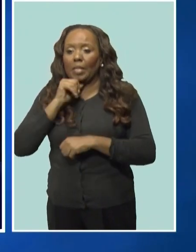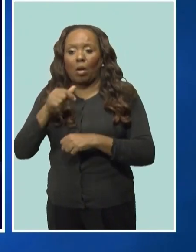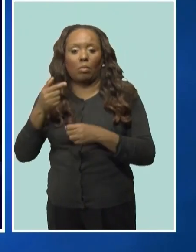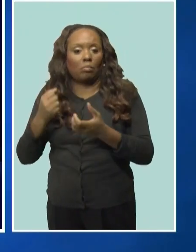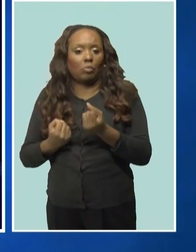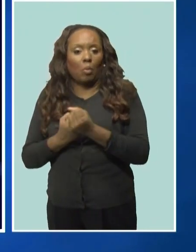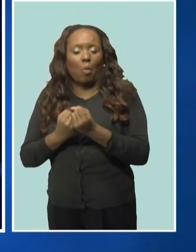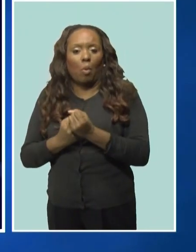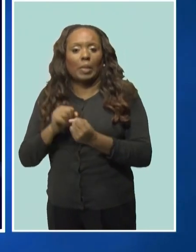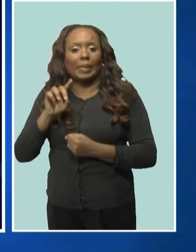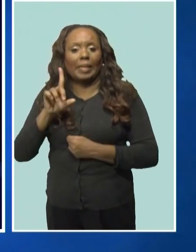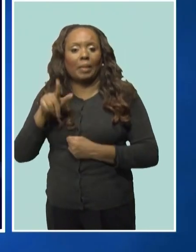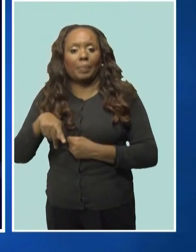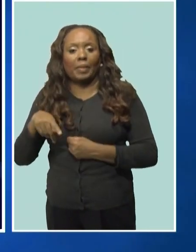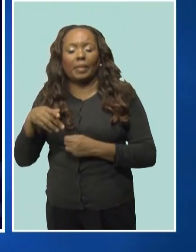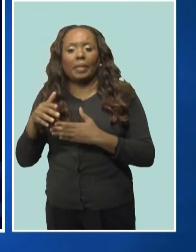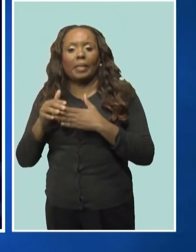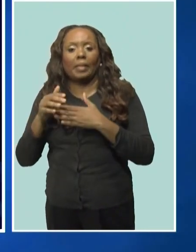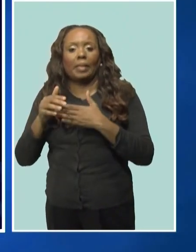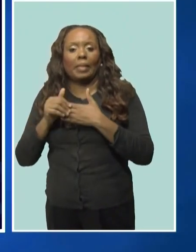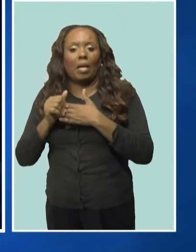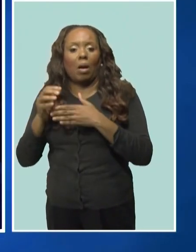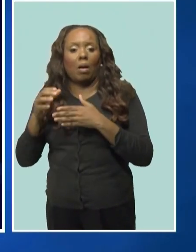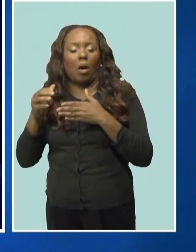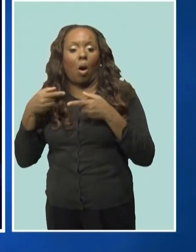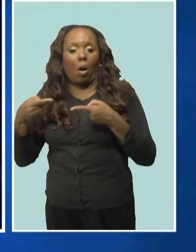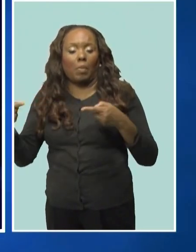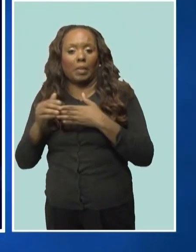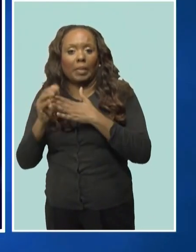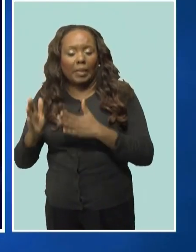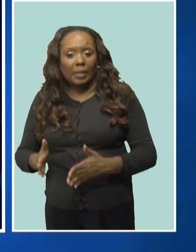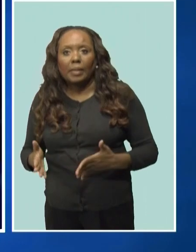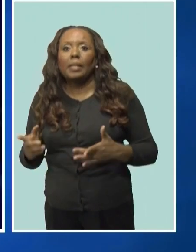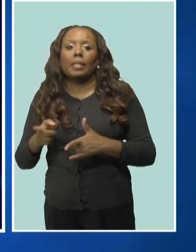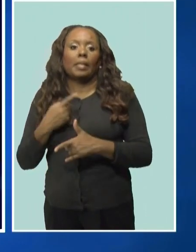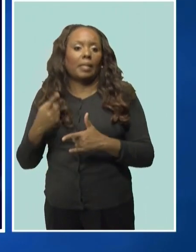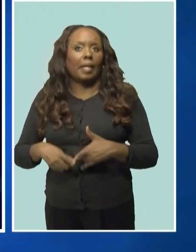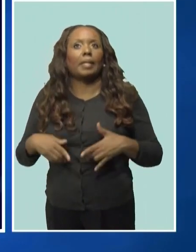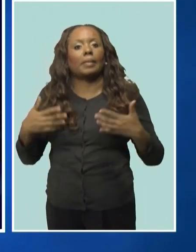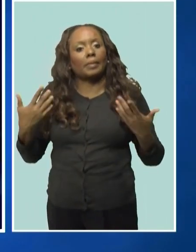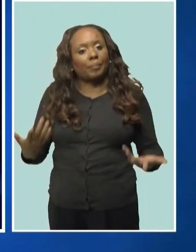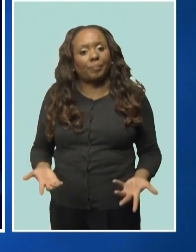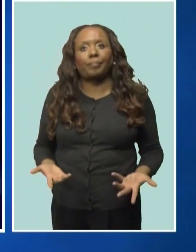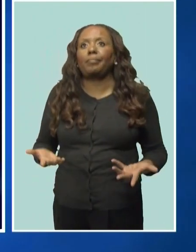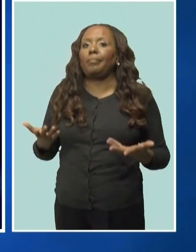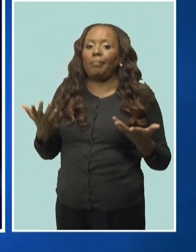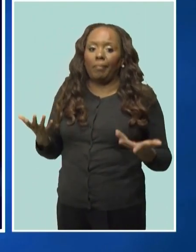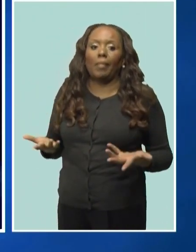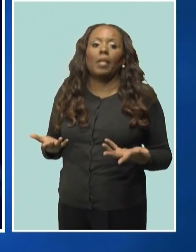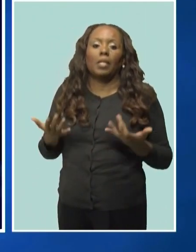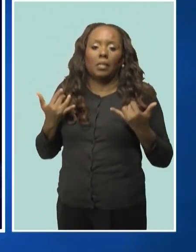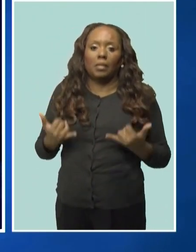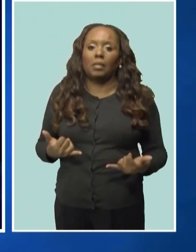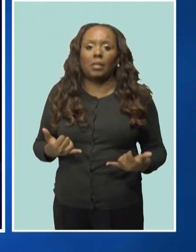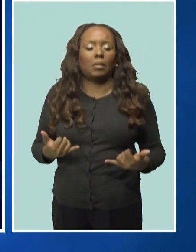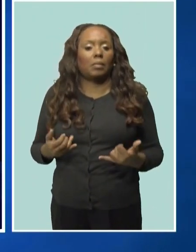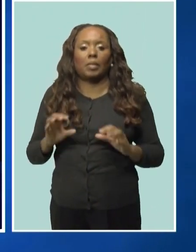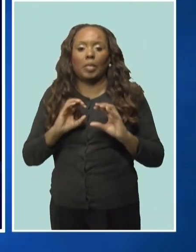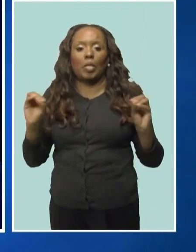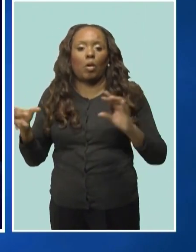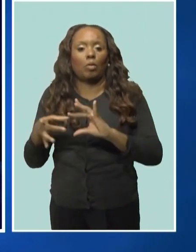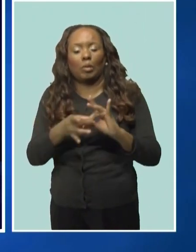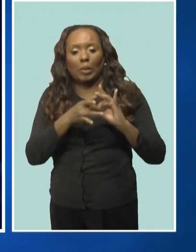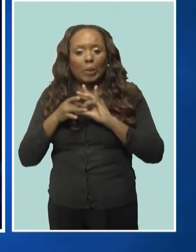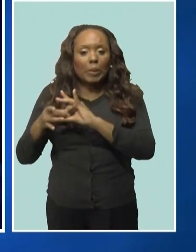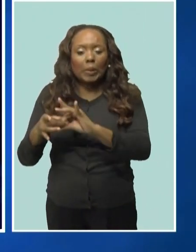last resolution against Ralph Thorne crossed the line in that it made it very difficult for any kind of reconciliation to occur, for